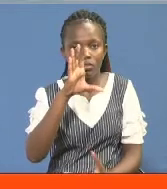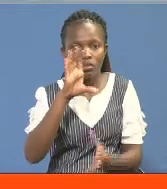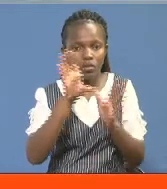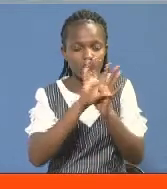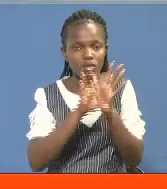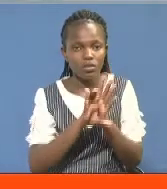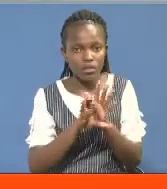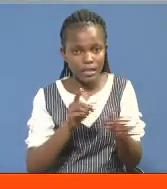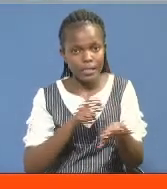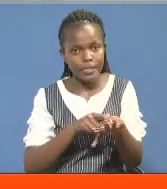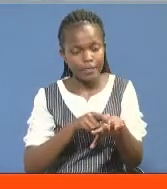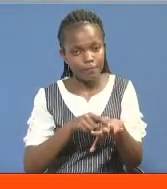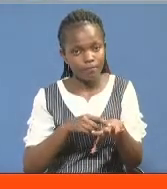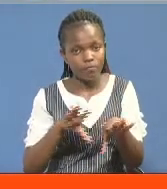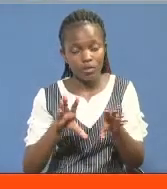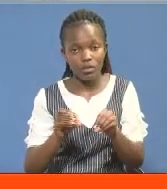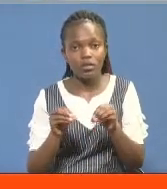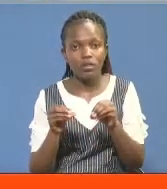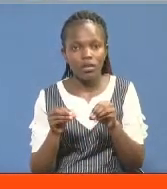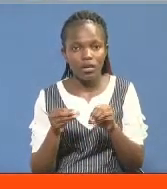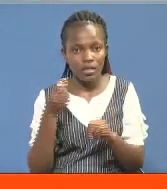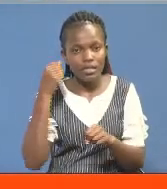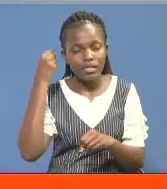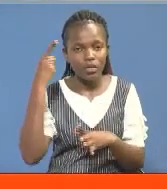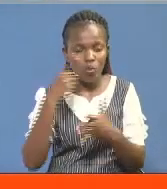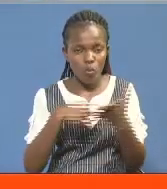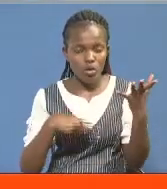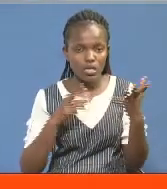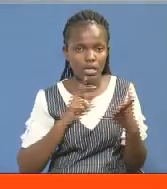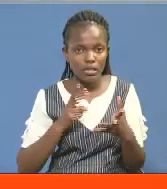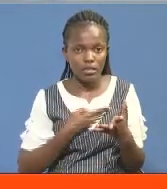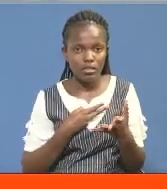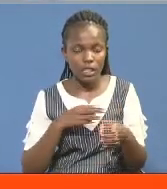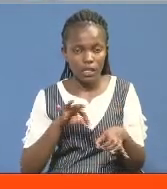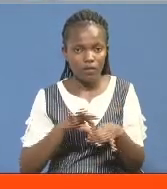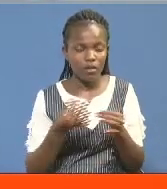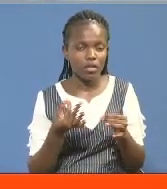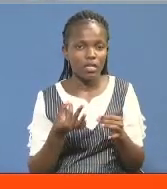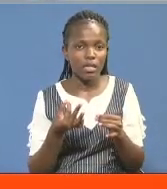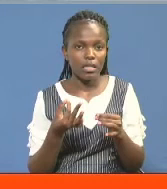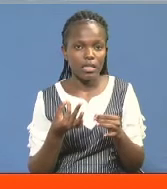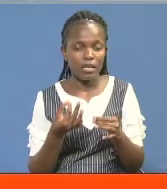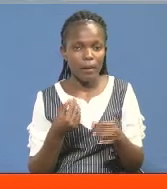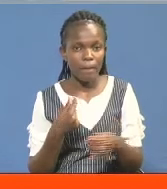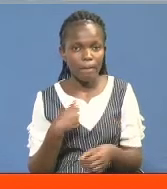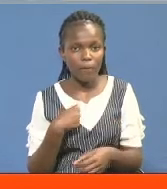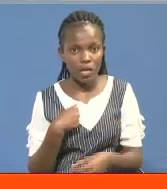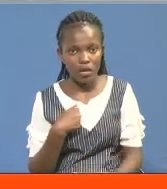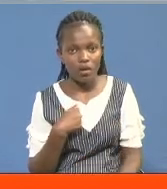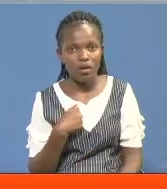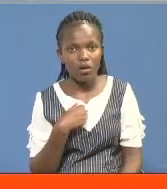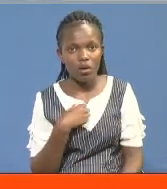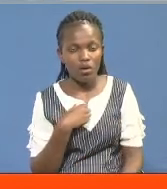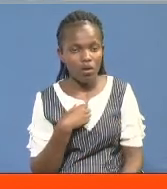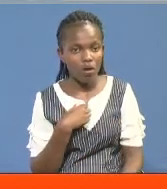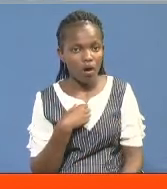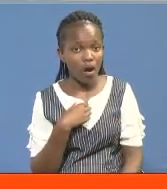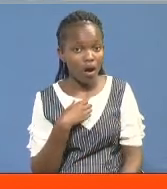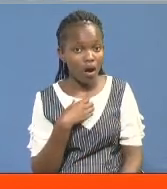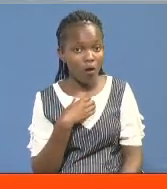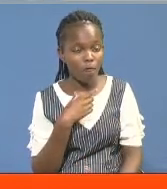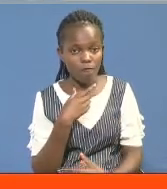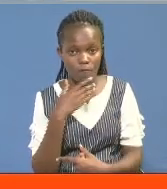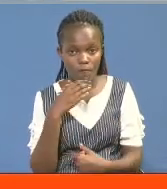time to really understand what we voted for. And I'm afraid that because Wanjiko has been through that and he